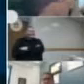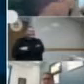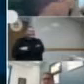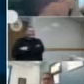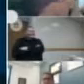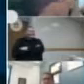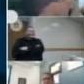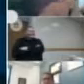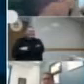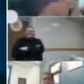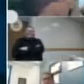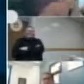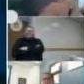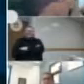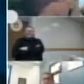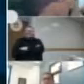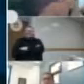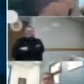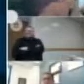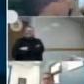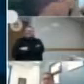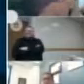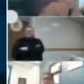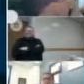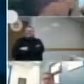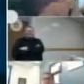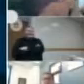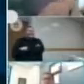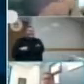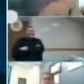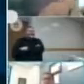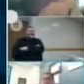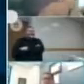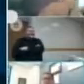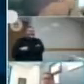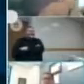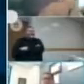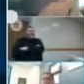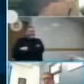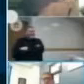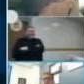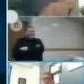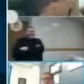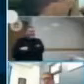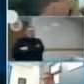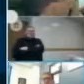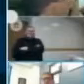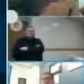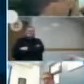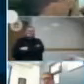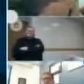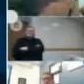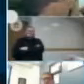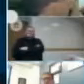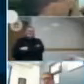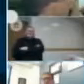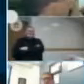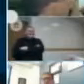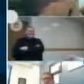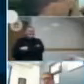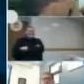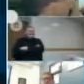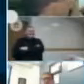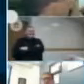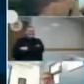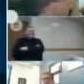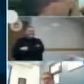Hi, Alyssa Tizano, 160 Salem Street. My property looks directly down